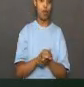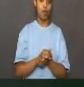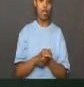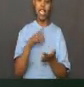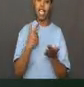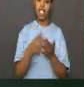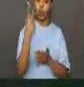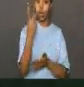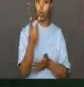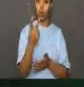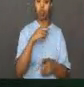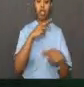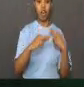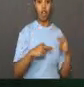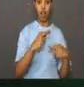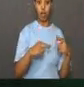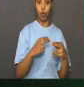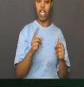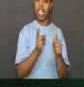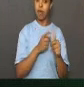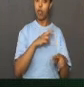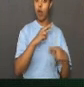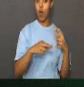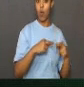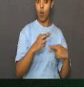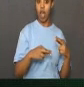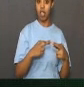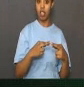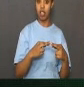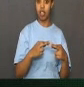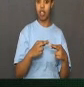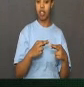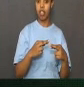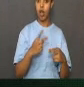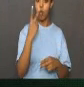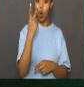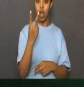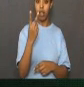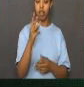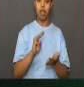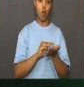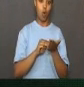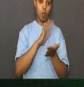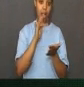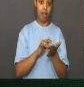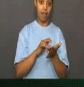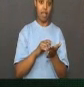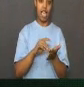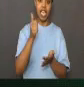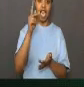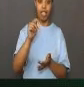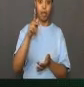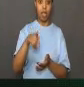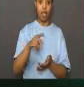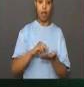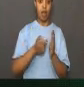the reactions. The first reaction is between 2 molecules of ATP